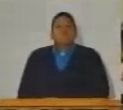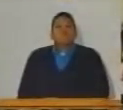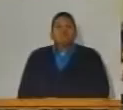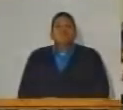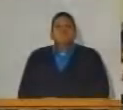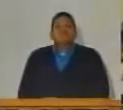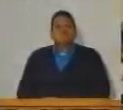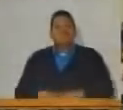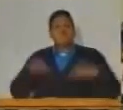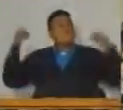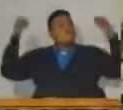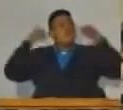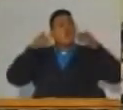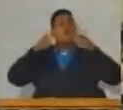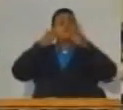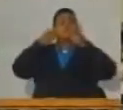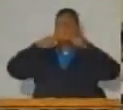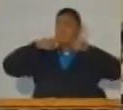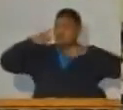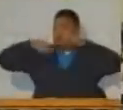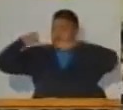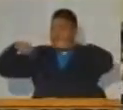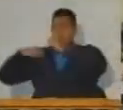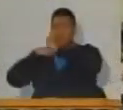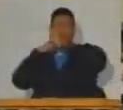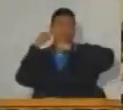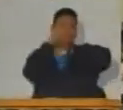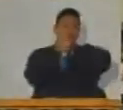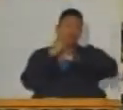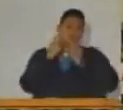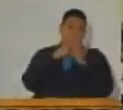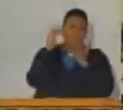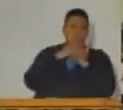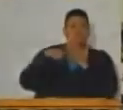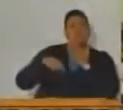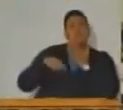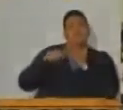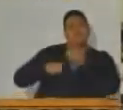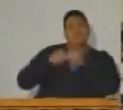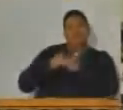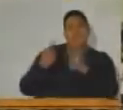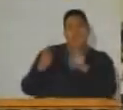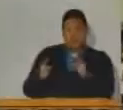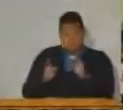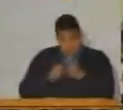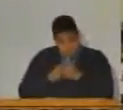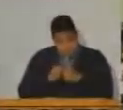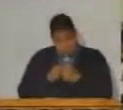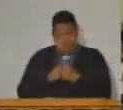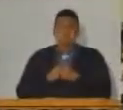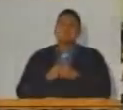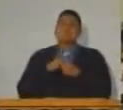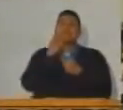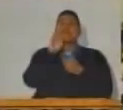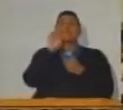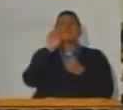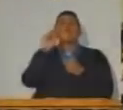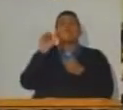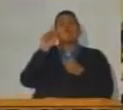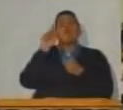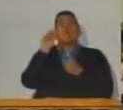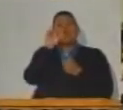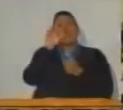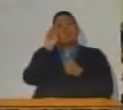Accordingly, focus will be given to various construction projects during this year. One, Bernard Lodge in